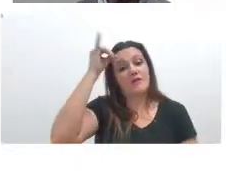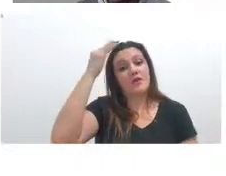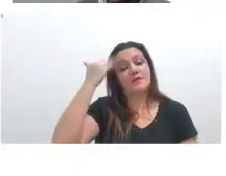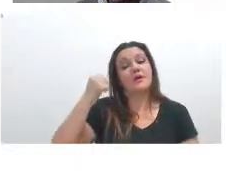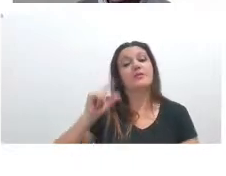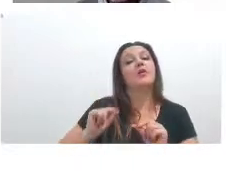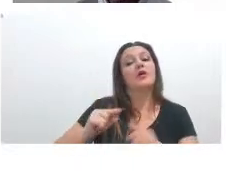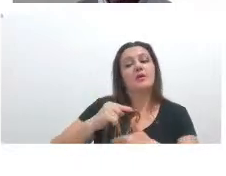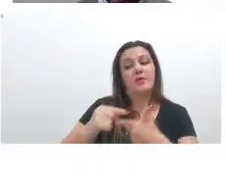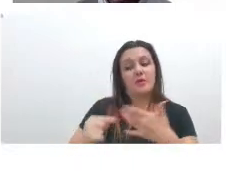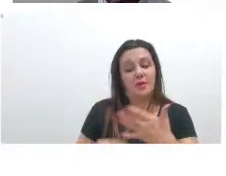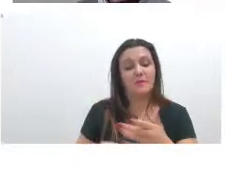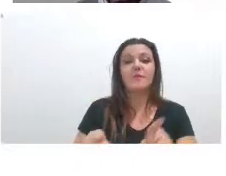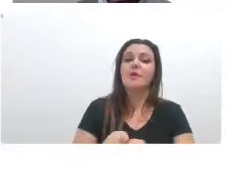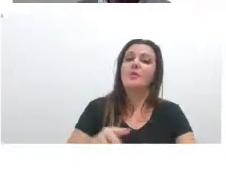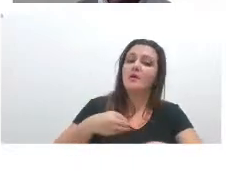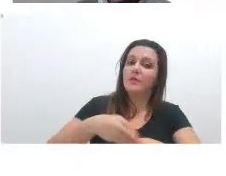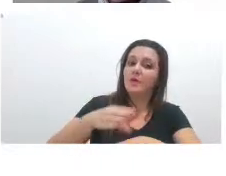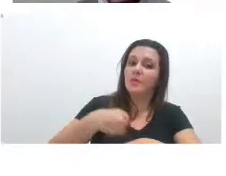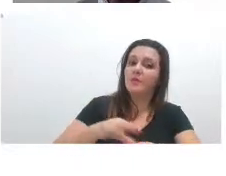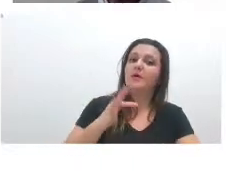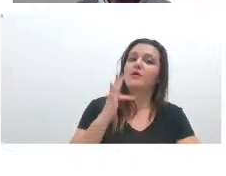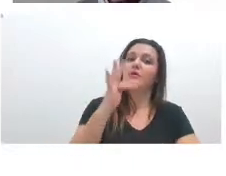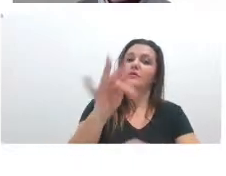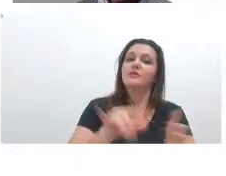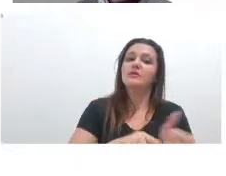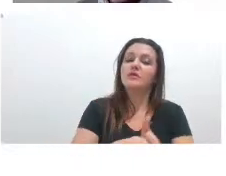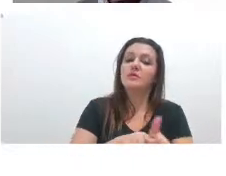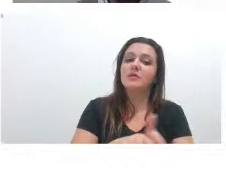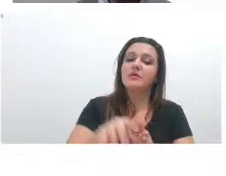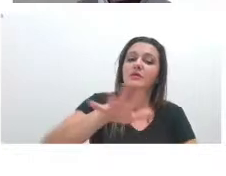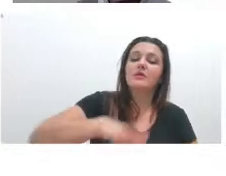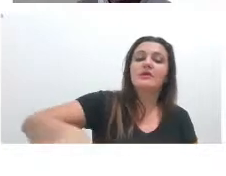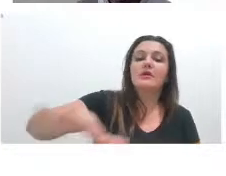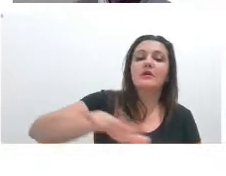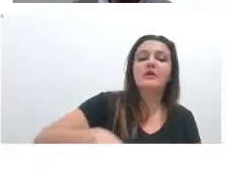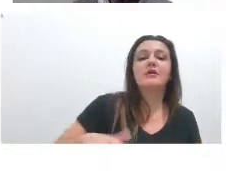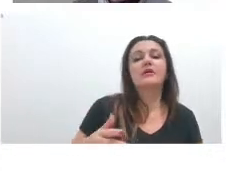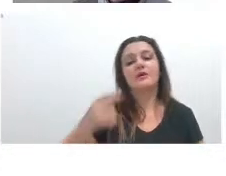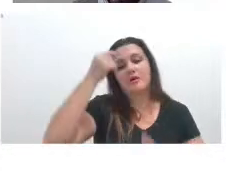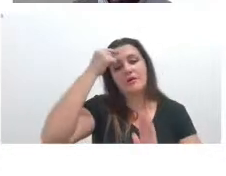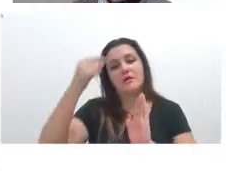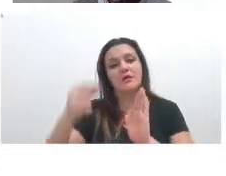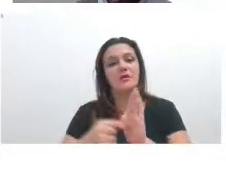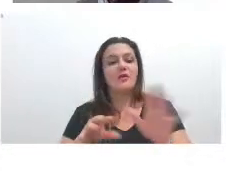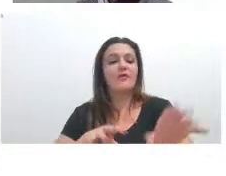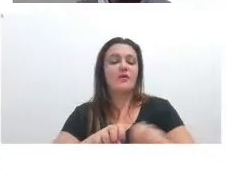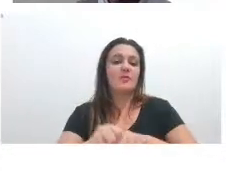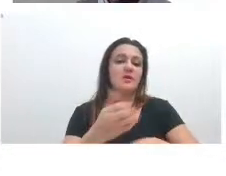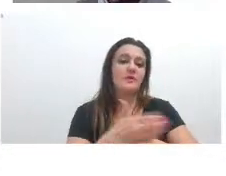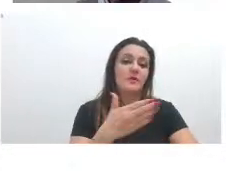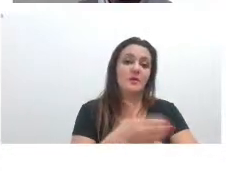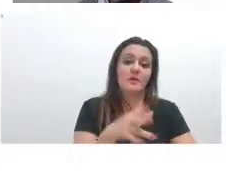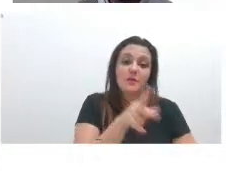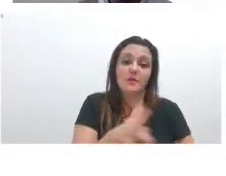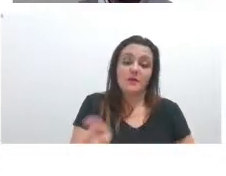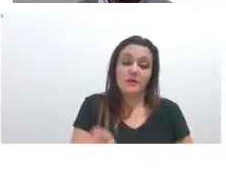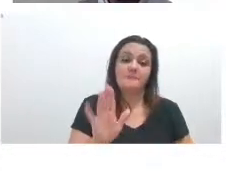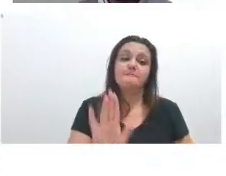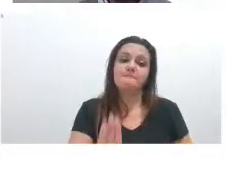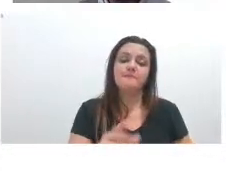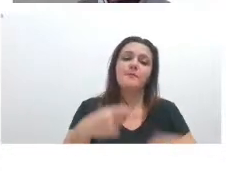future research, particularly on the areas of AI for teacher education and training, with an increased need for teachers to better